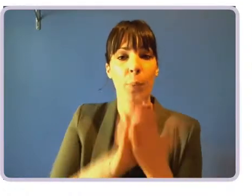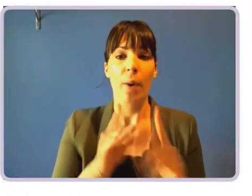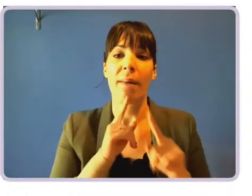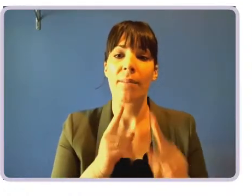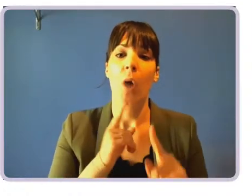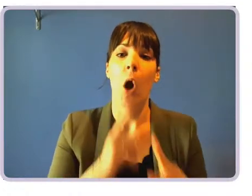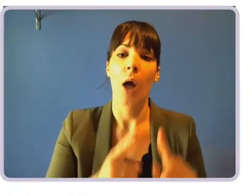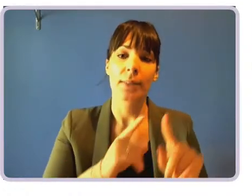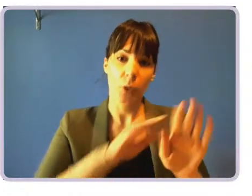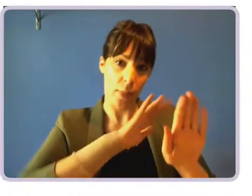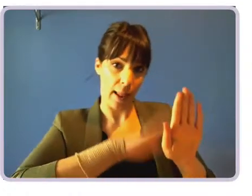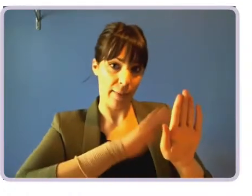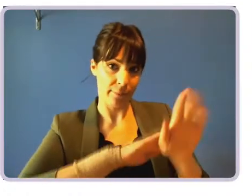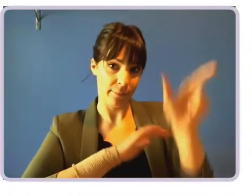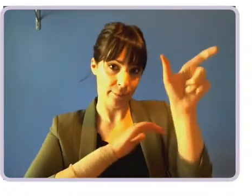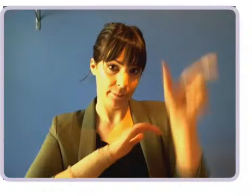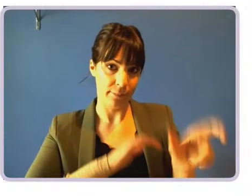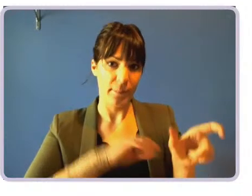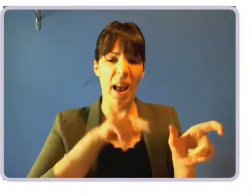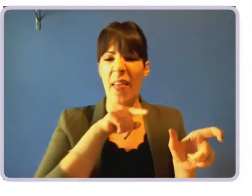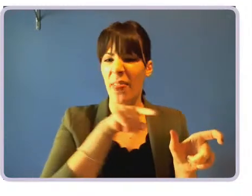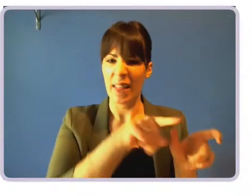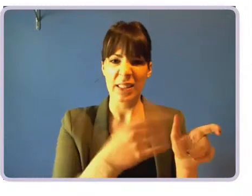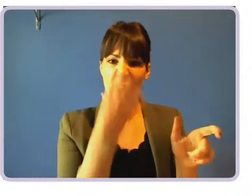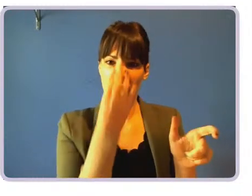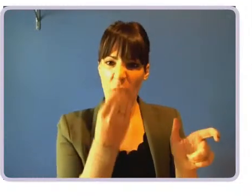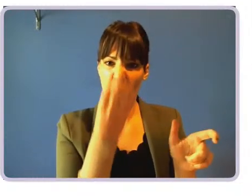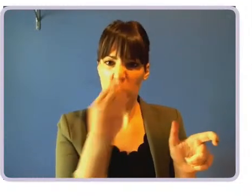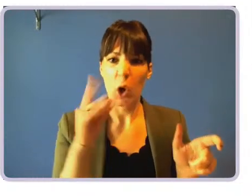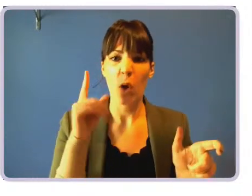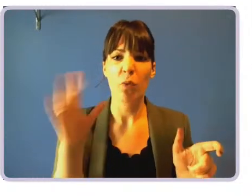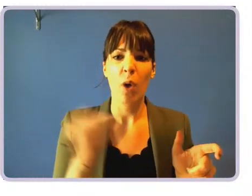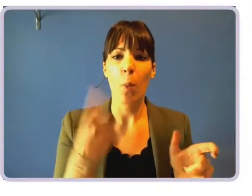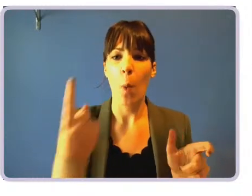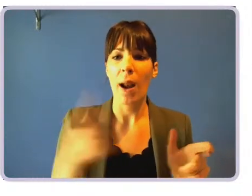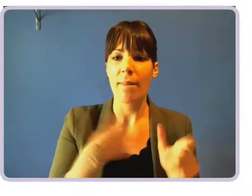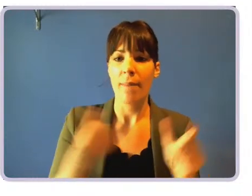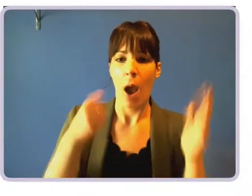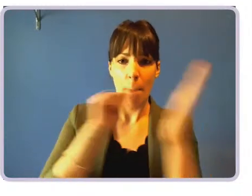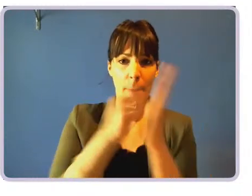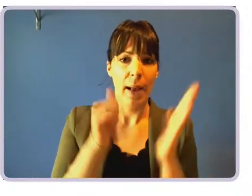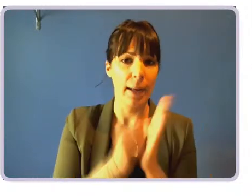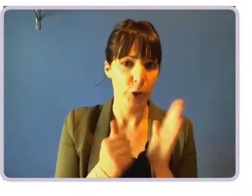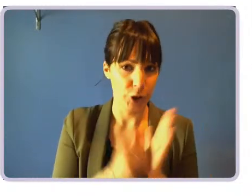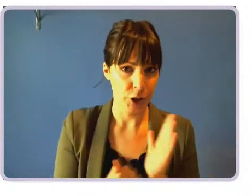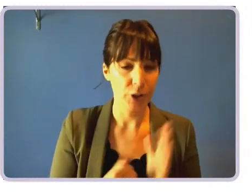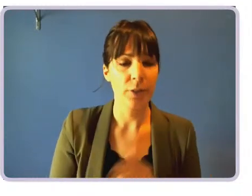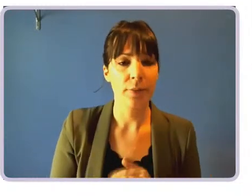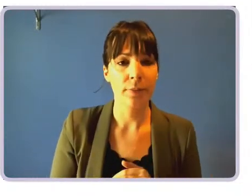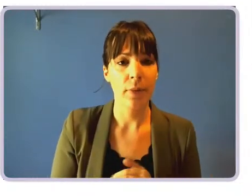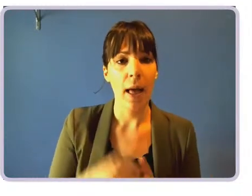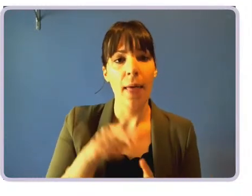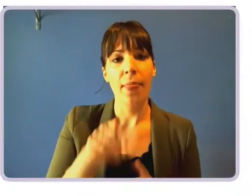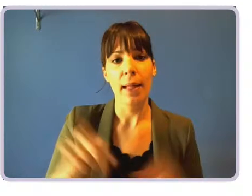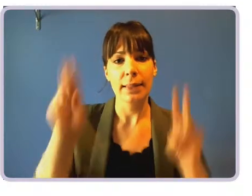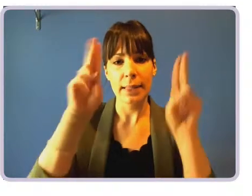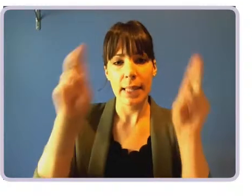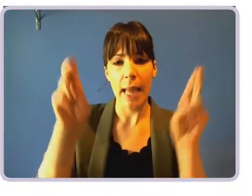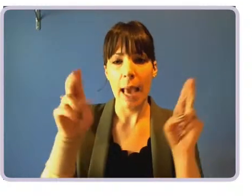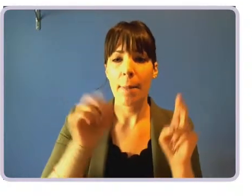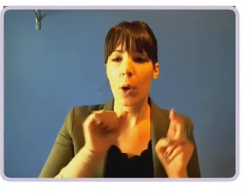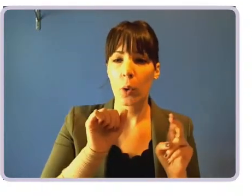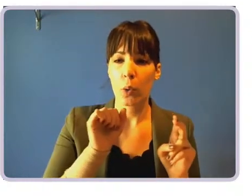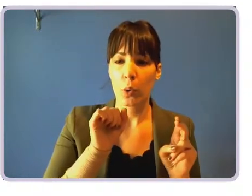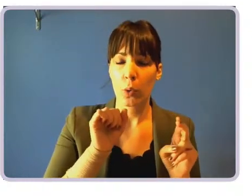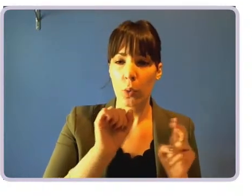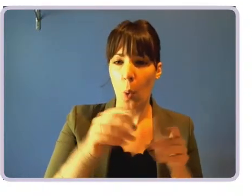screenshot from one of our publications, which is titled Your Guide to Survival, one of our key bushfire safety publications. But I've highlighted